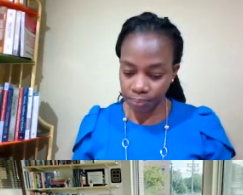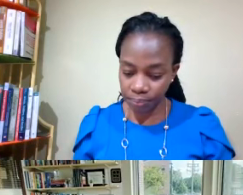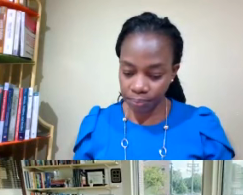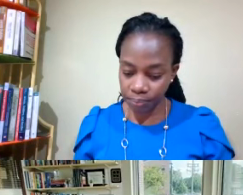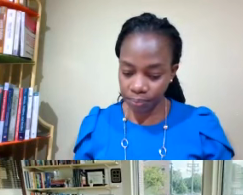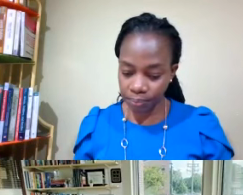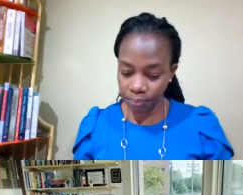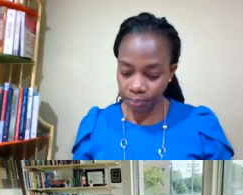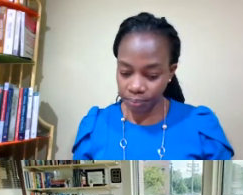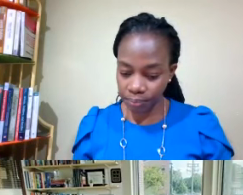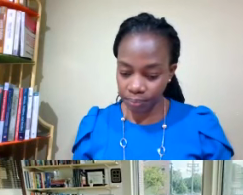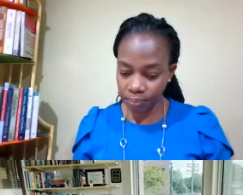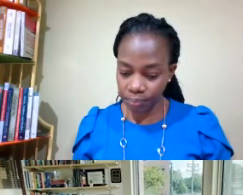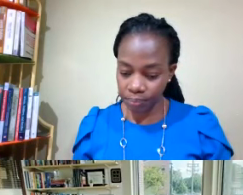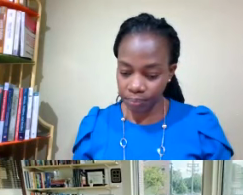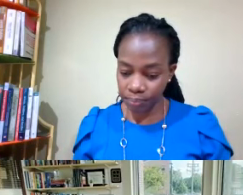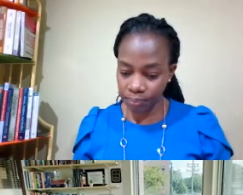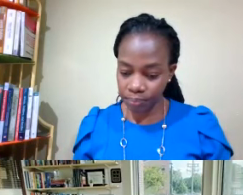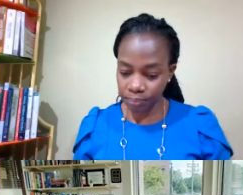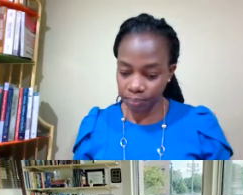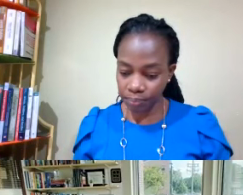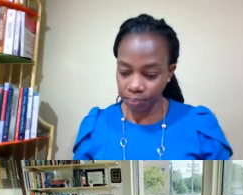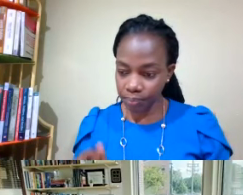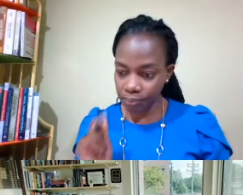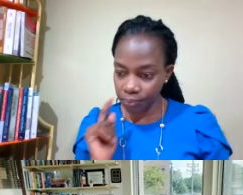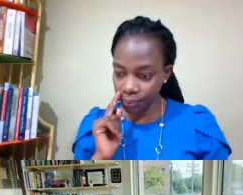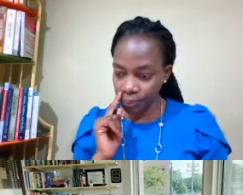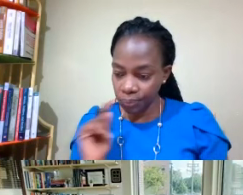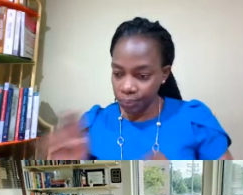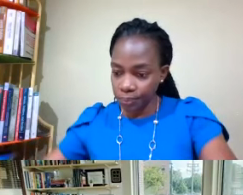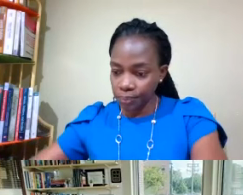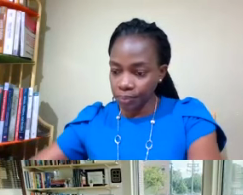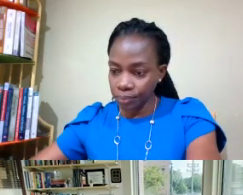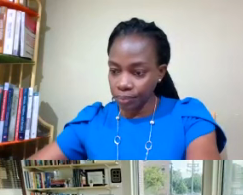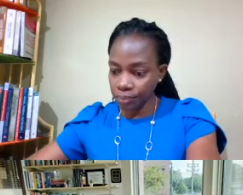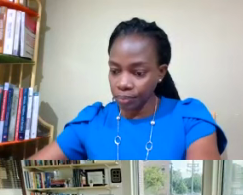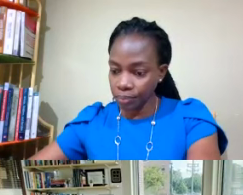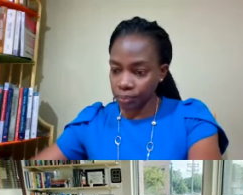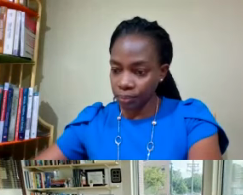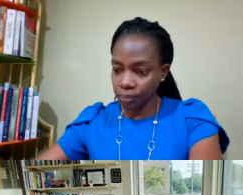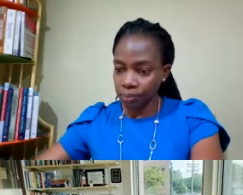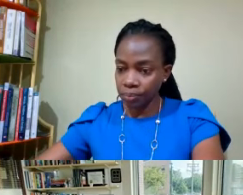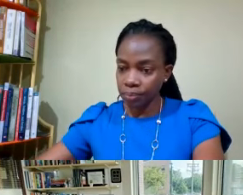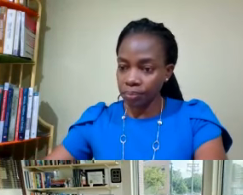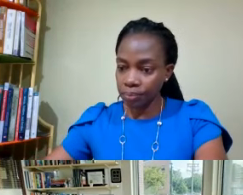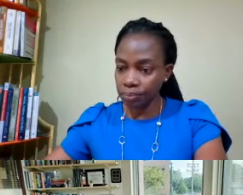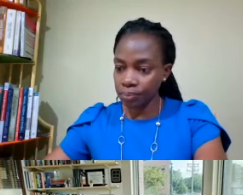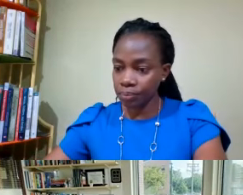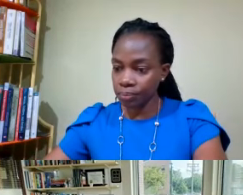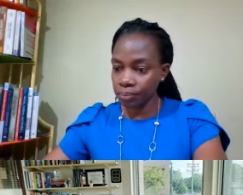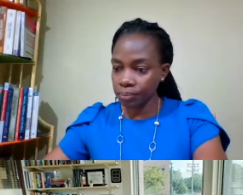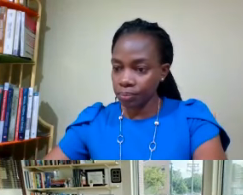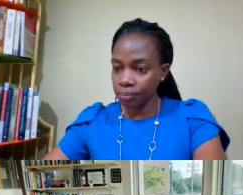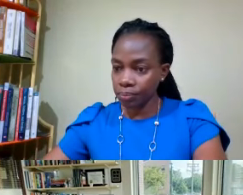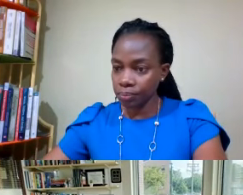information. We know rote counting is important. That is why we've chosen the goals. So make sure you have a rationale for the goal as well.